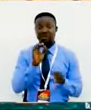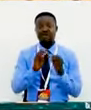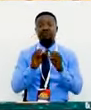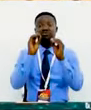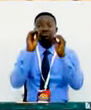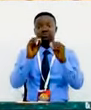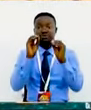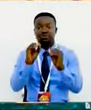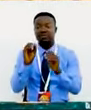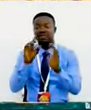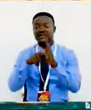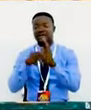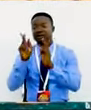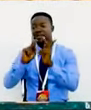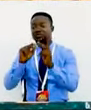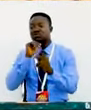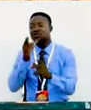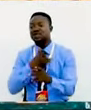not touched the person.